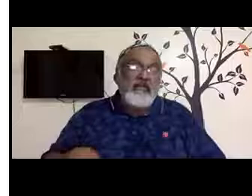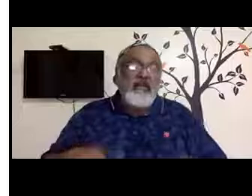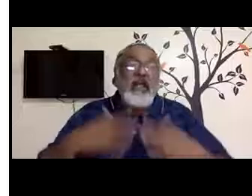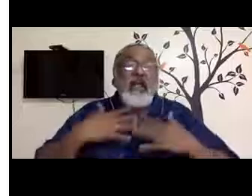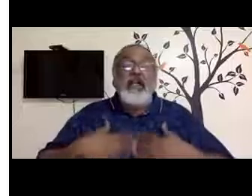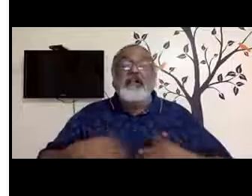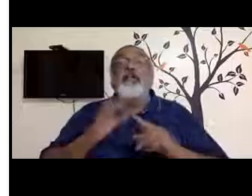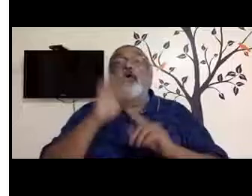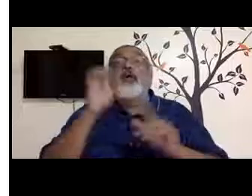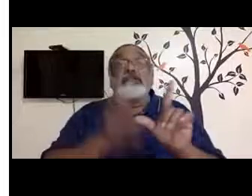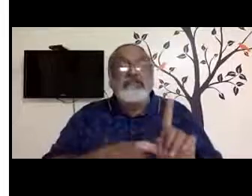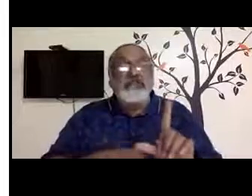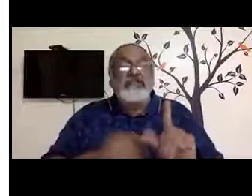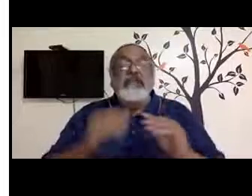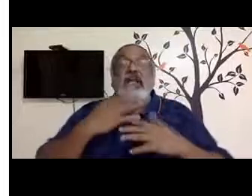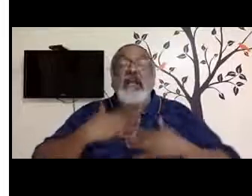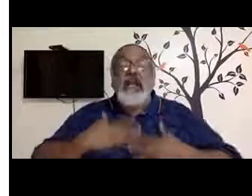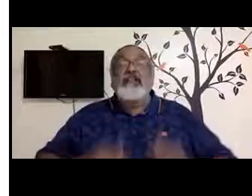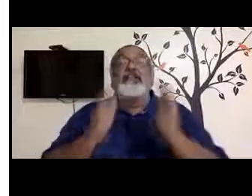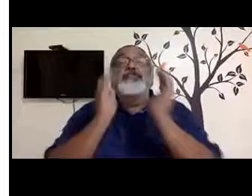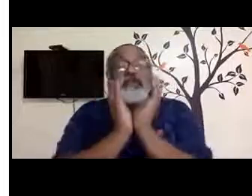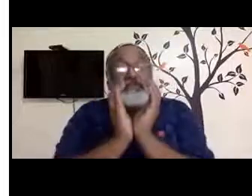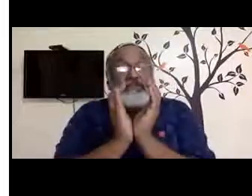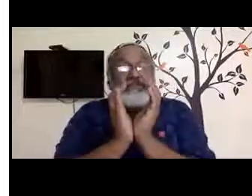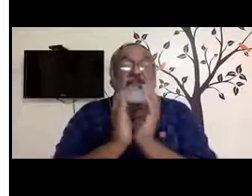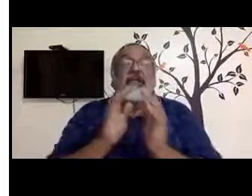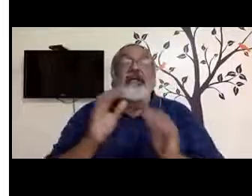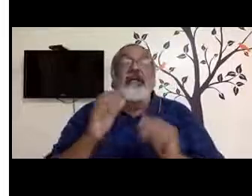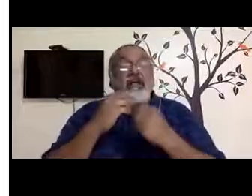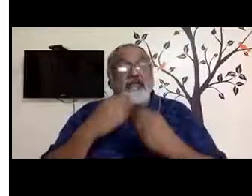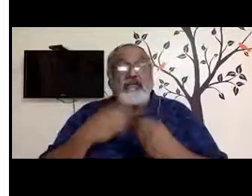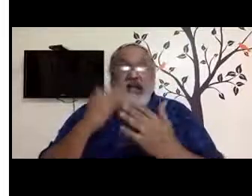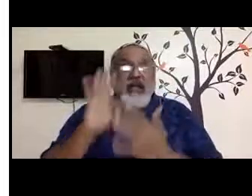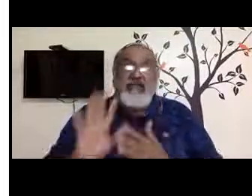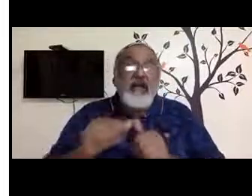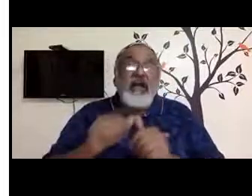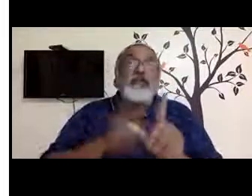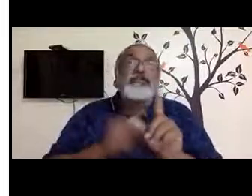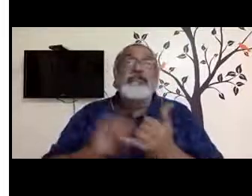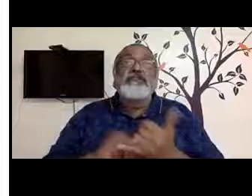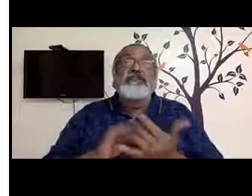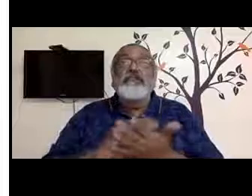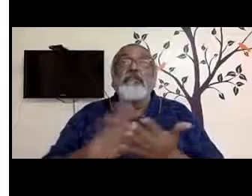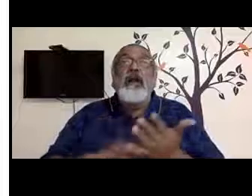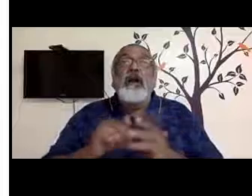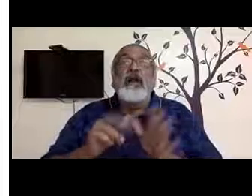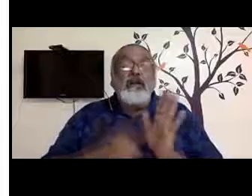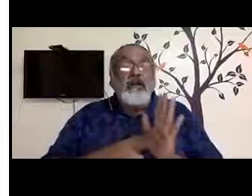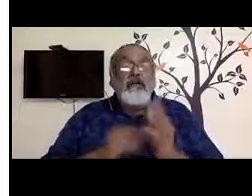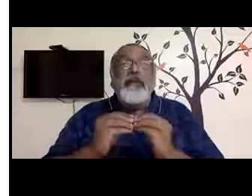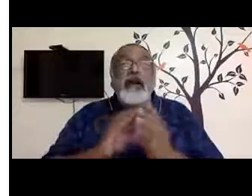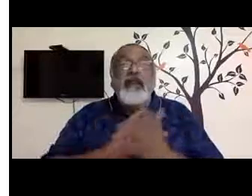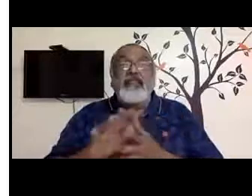the Ayushman Bharat, or we have the other health insurance for employees, government employees.